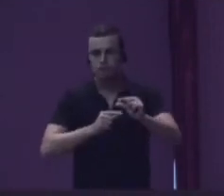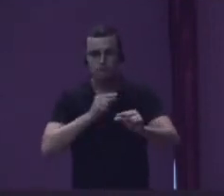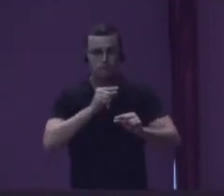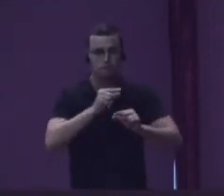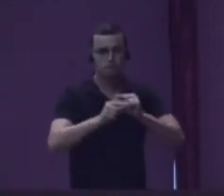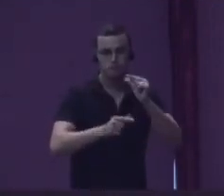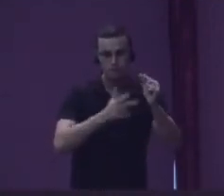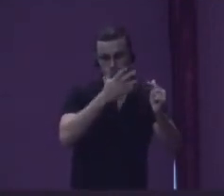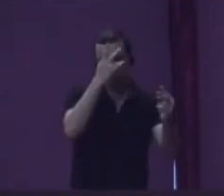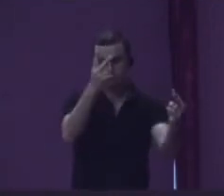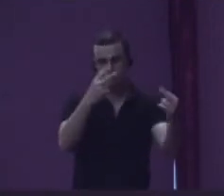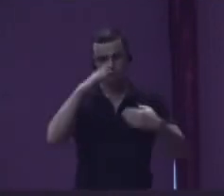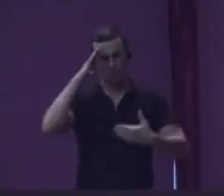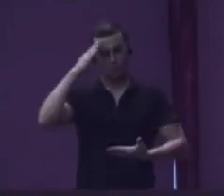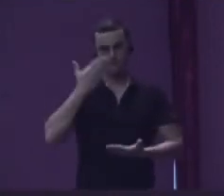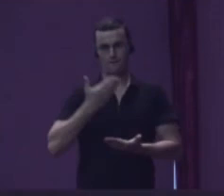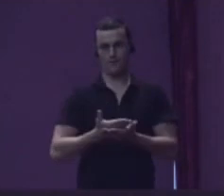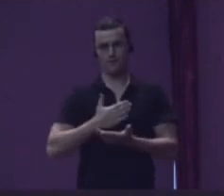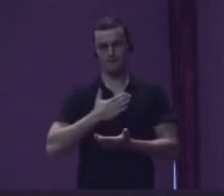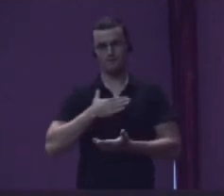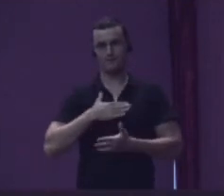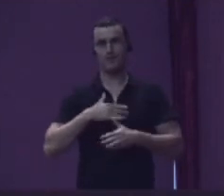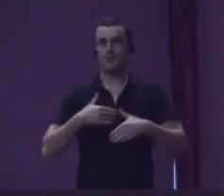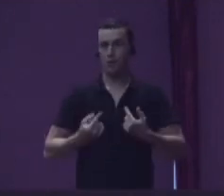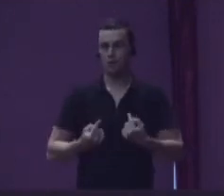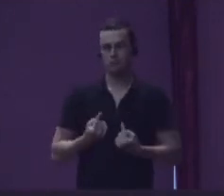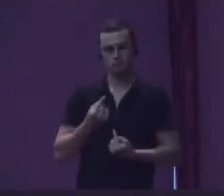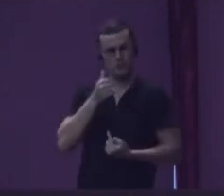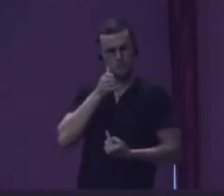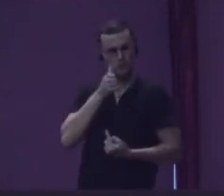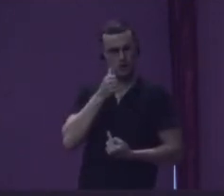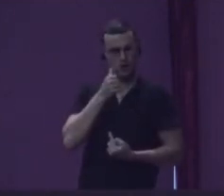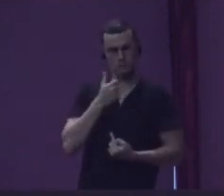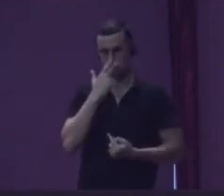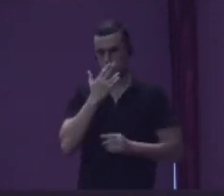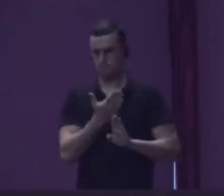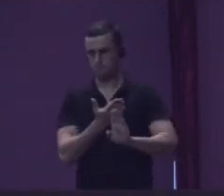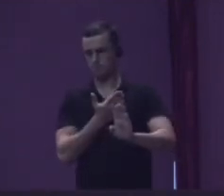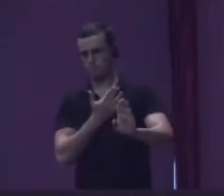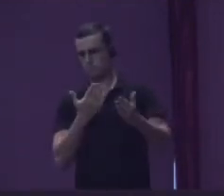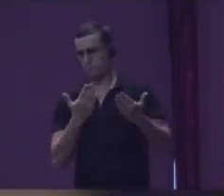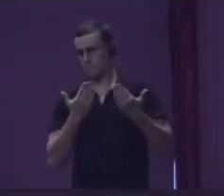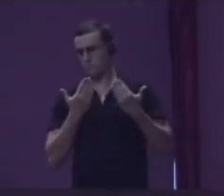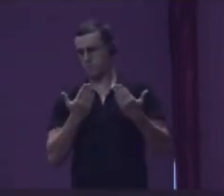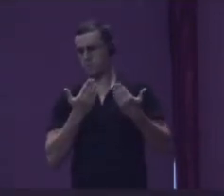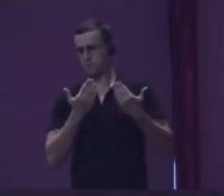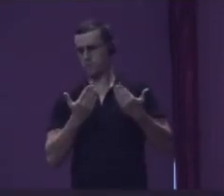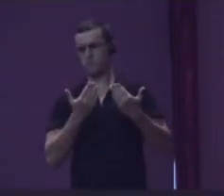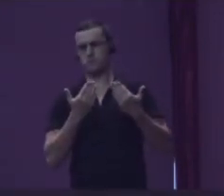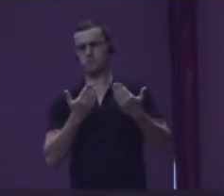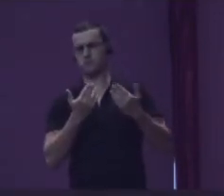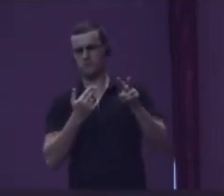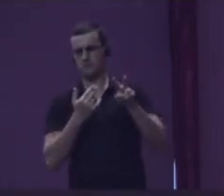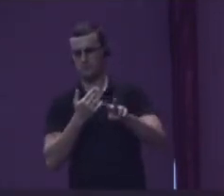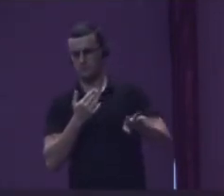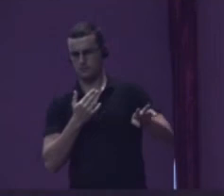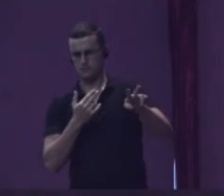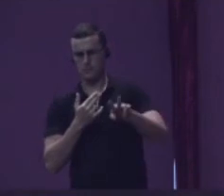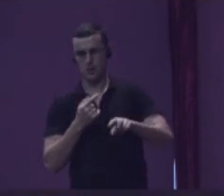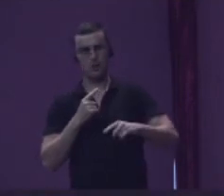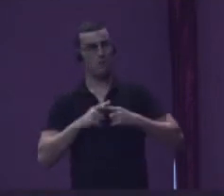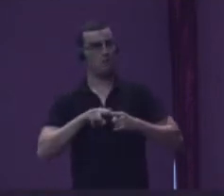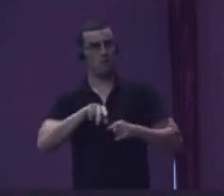one midwife who was not from the particular areas working in, but from outside, but had some